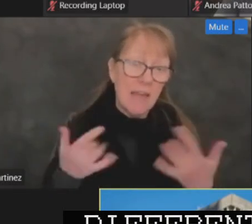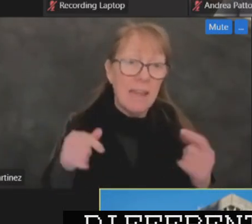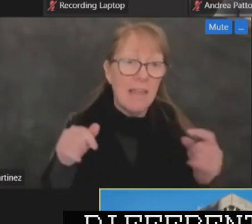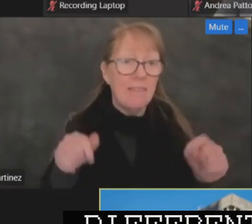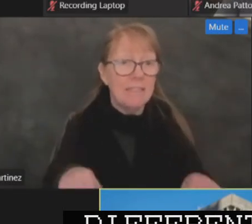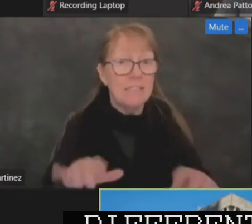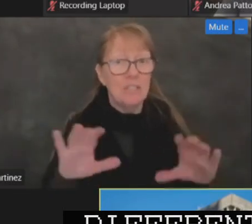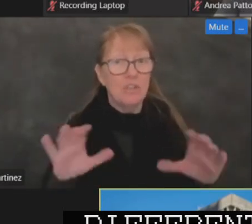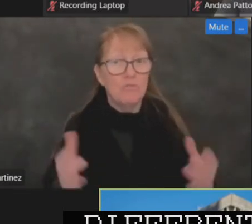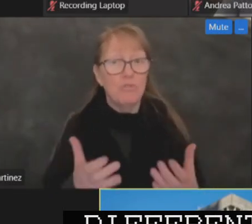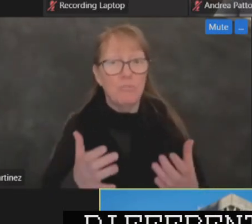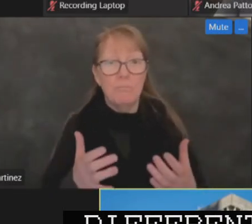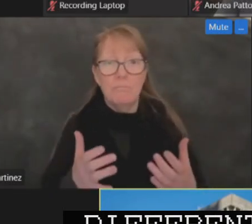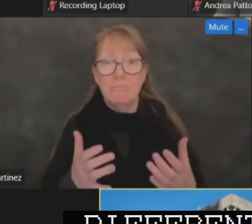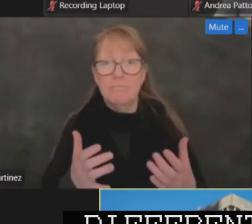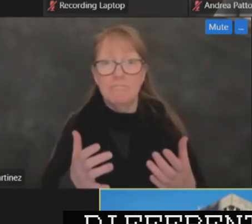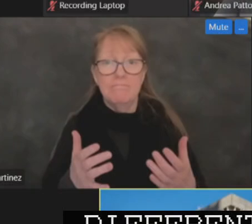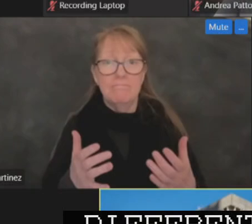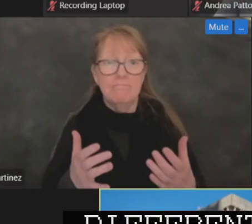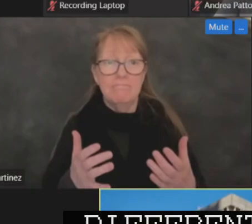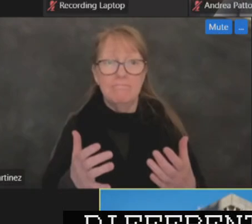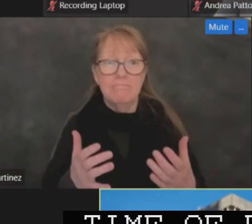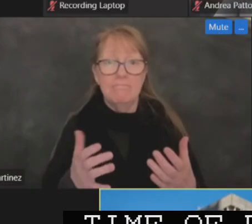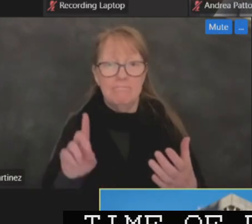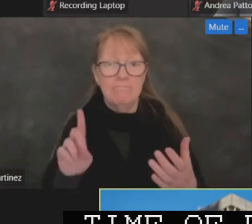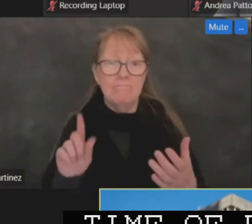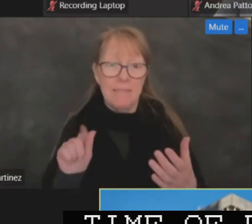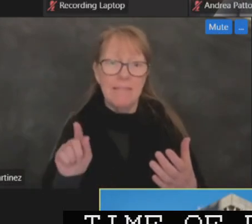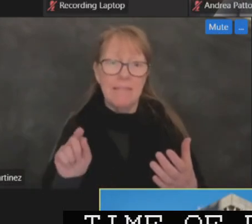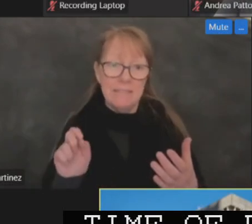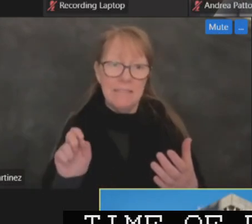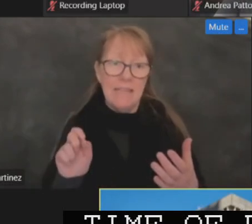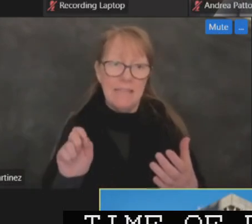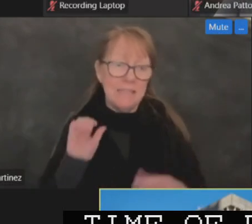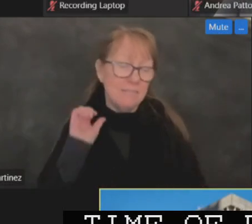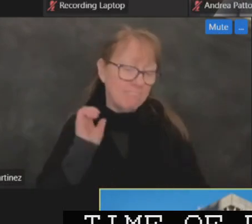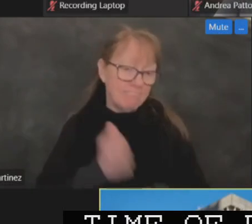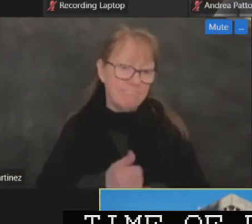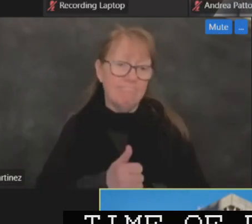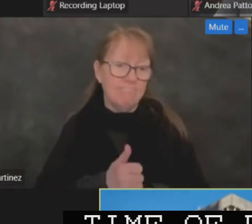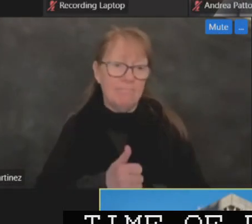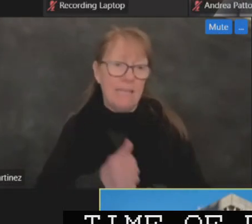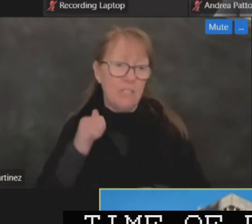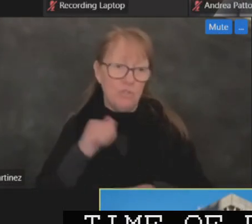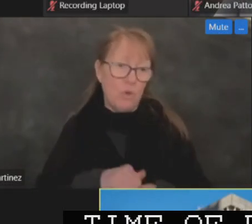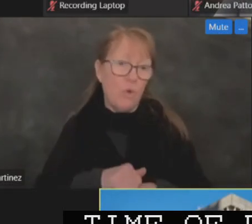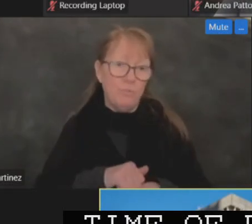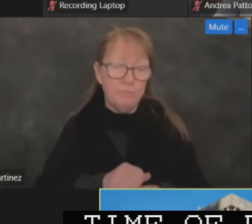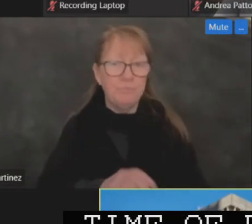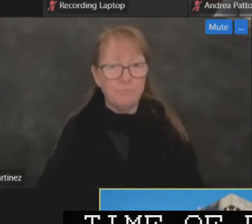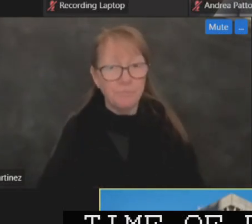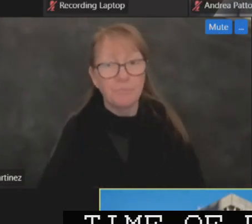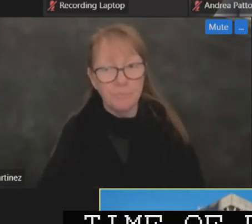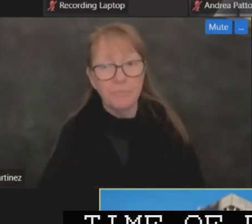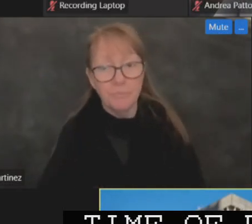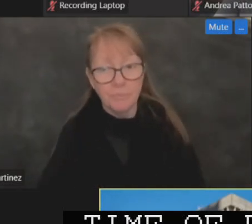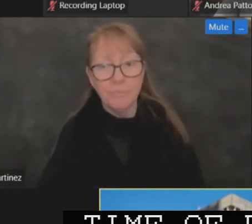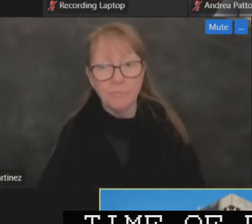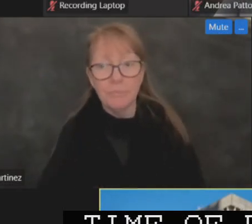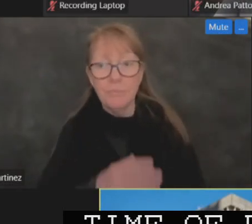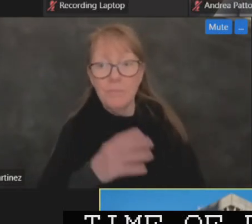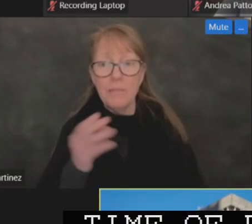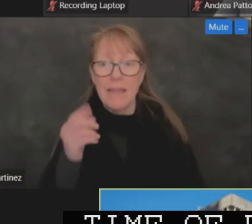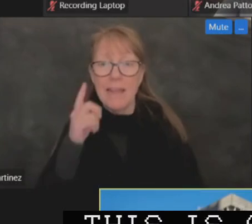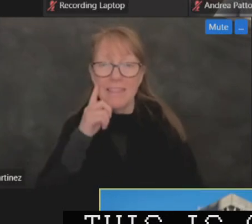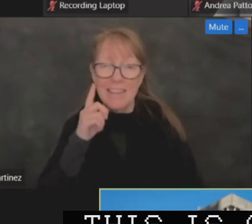group event this year, the date is kind of set in stone, so to speak. And I think it would be really difficult to